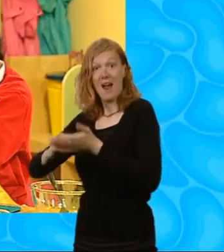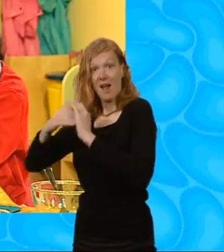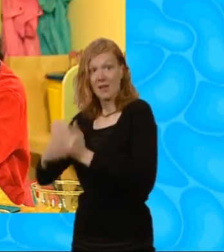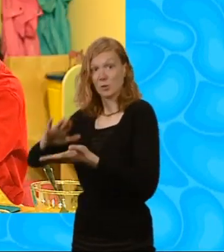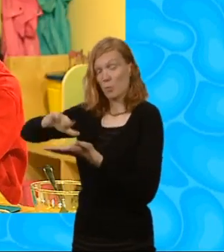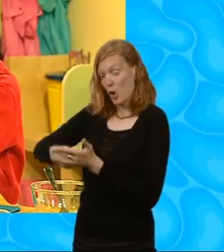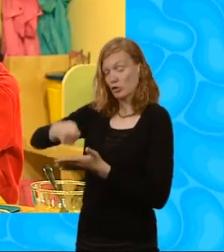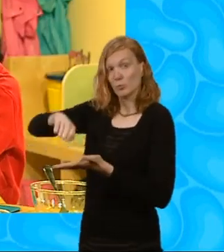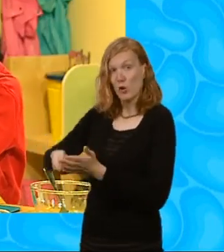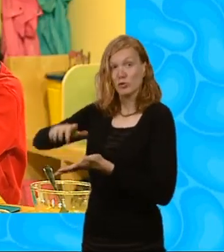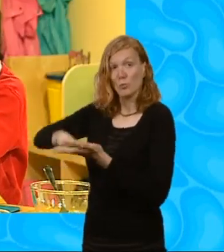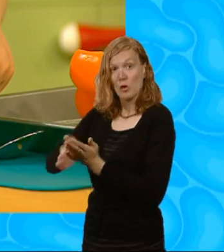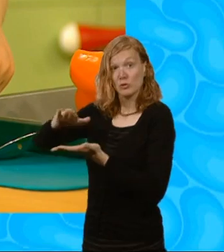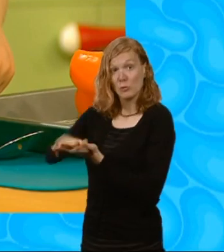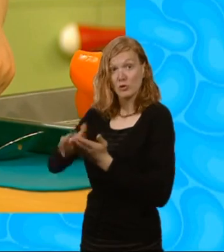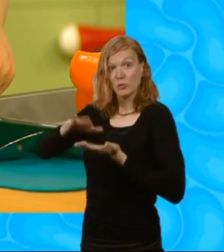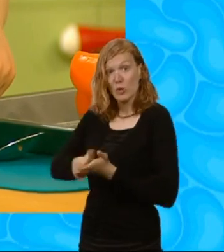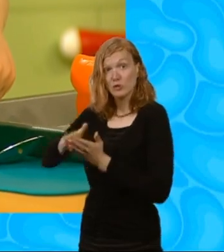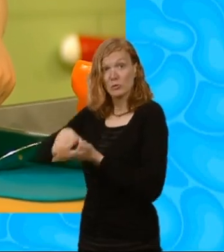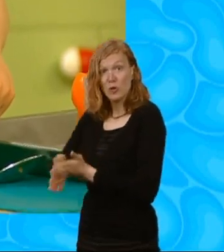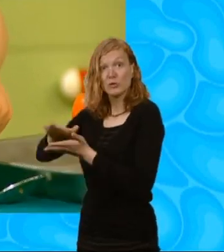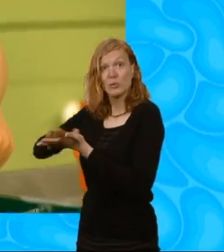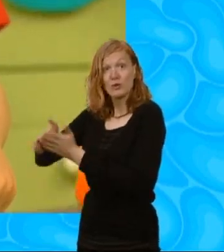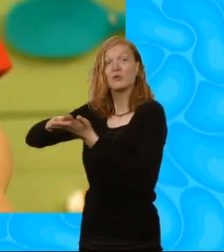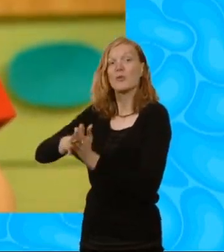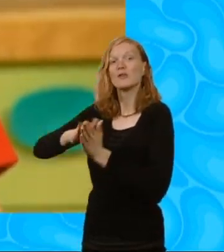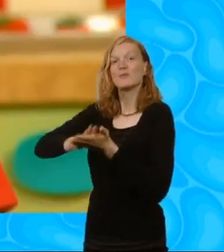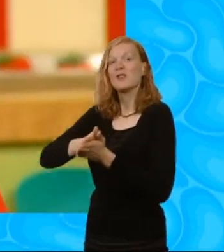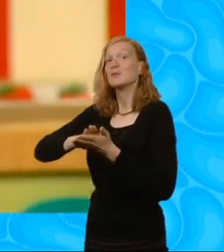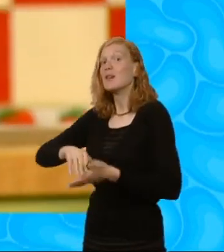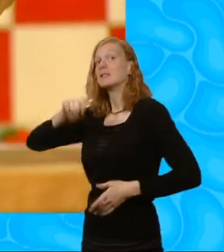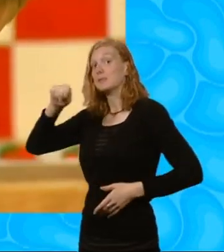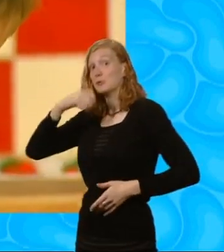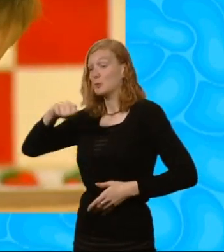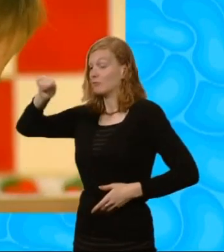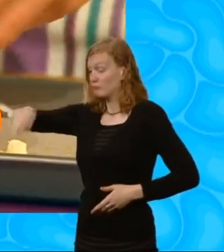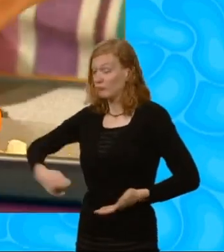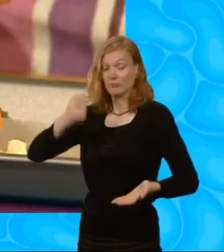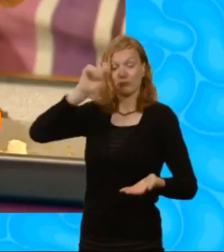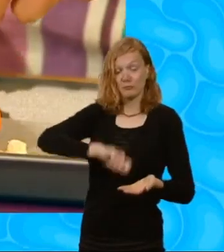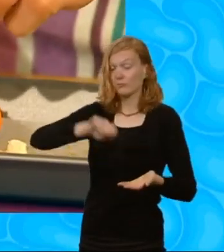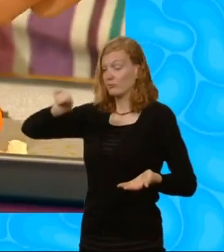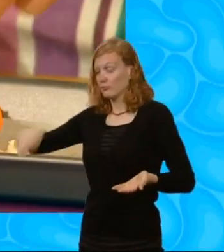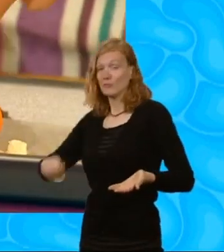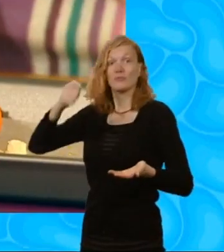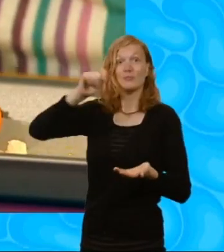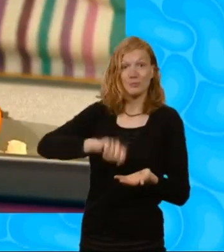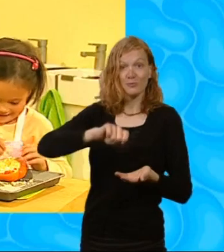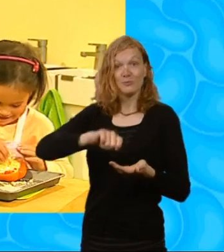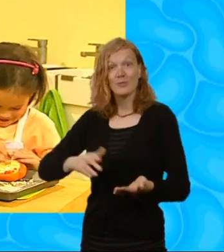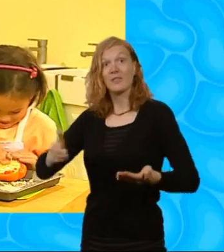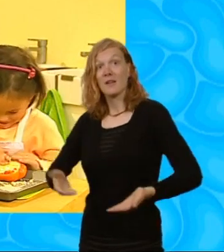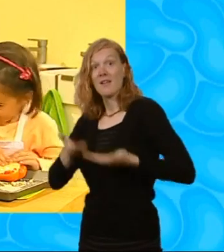squash, squash, squash. Mash it with a fork, mash, mash, mash. Spoon, spoon, spoon the